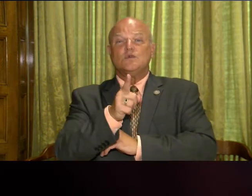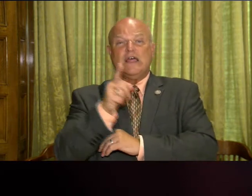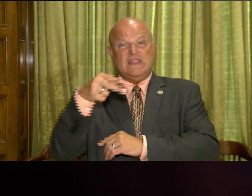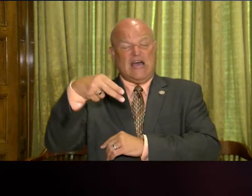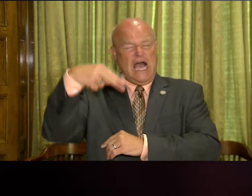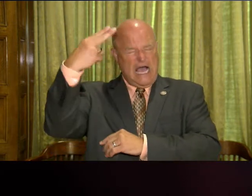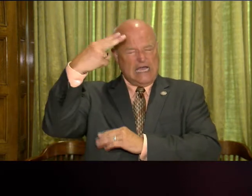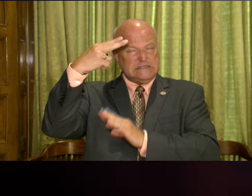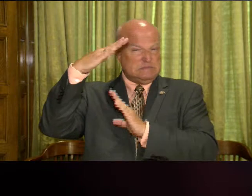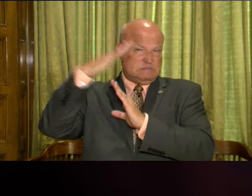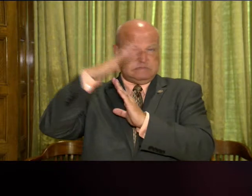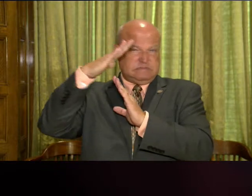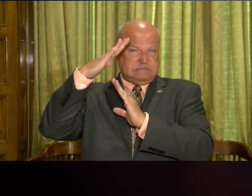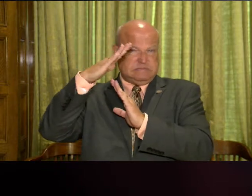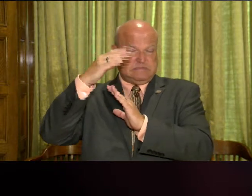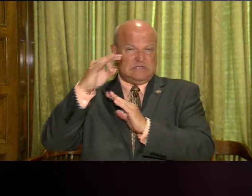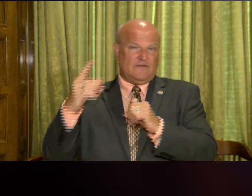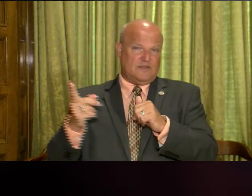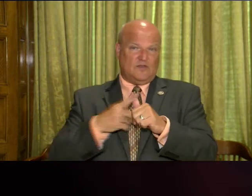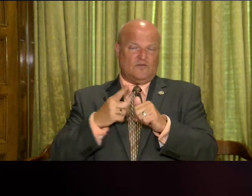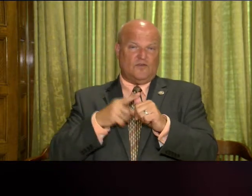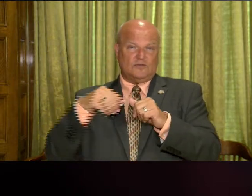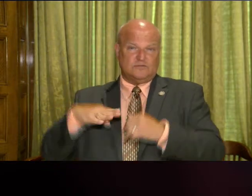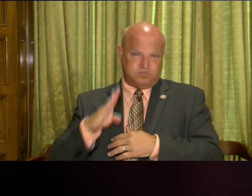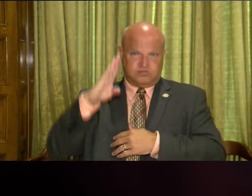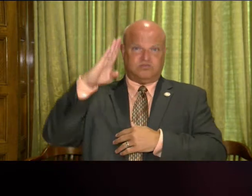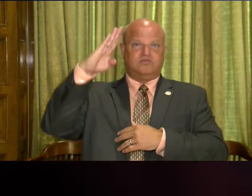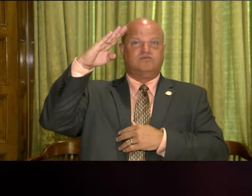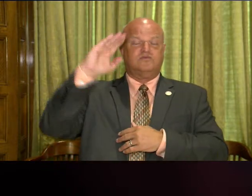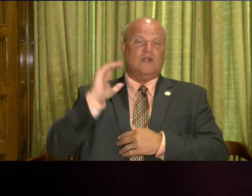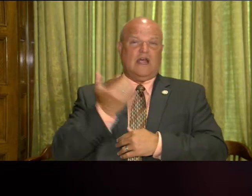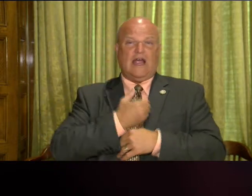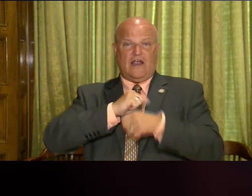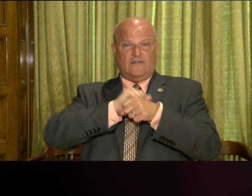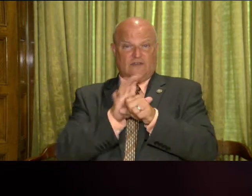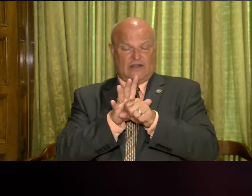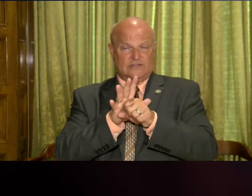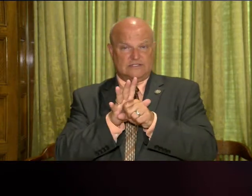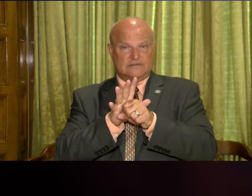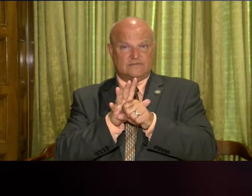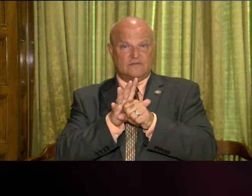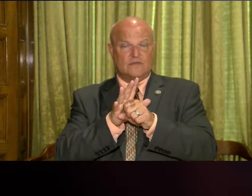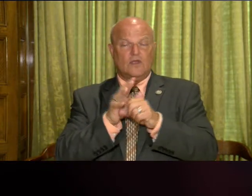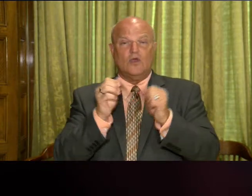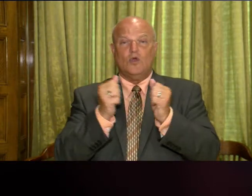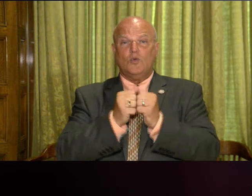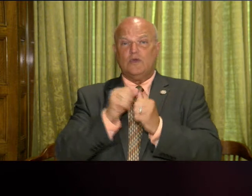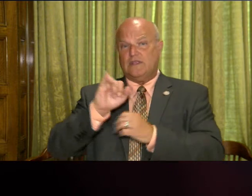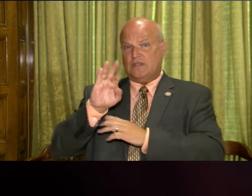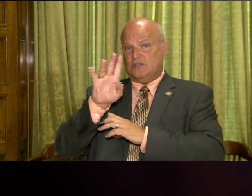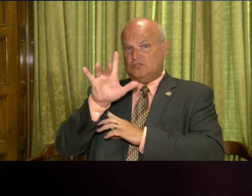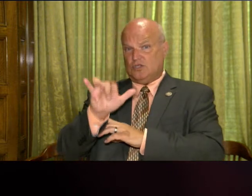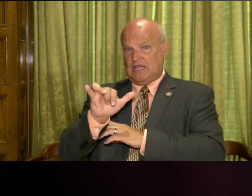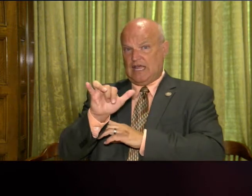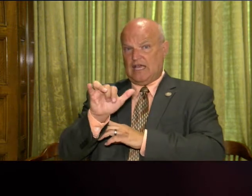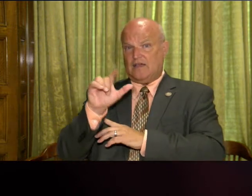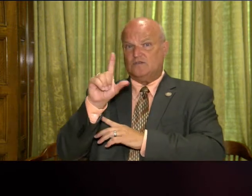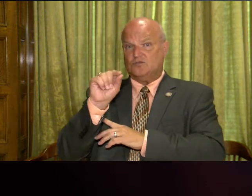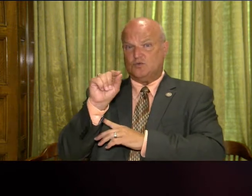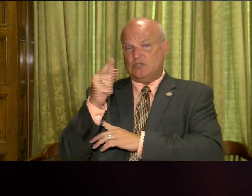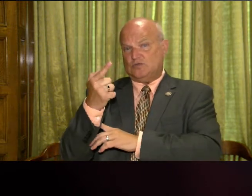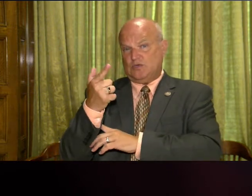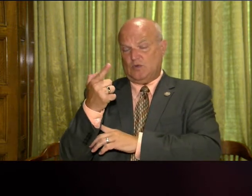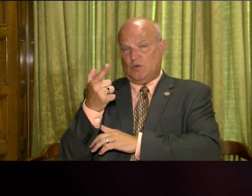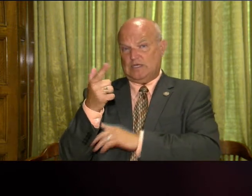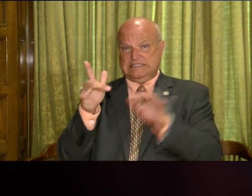the height of when we were in the first surge of our virus, with July of 2021, which is